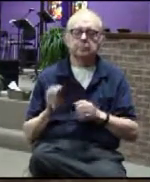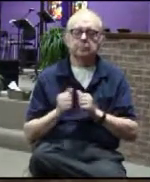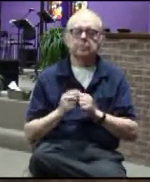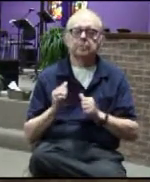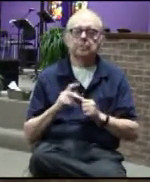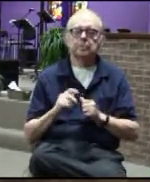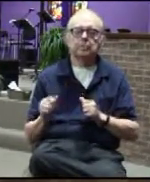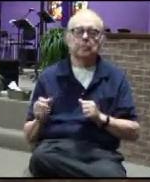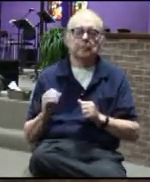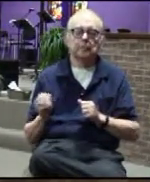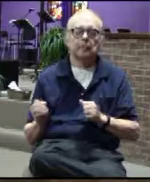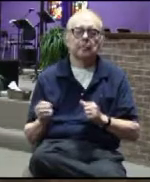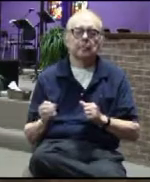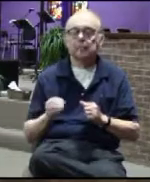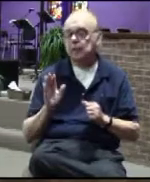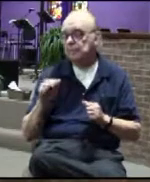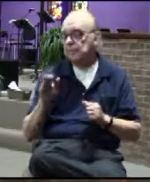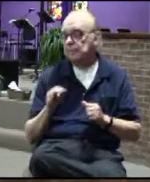AT&T they say hey